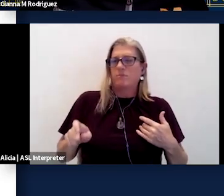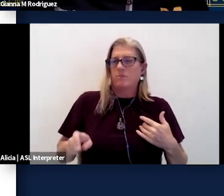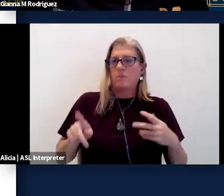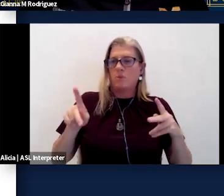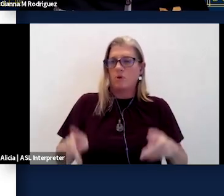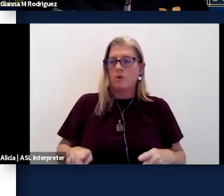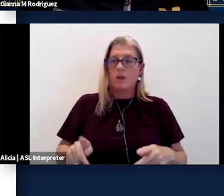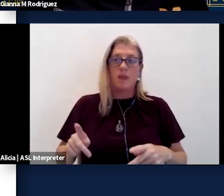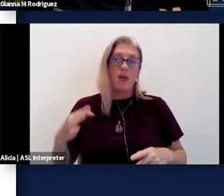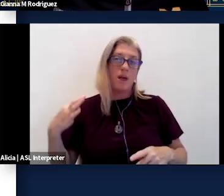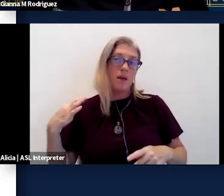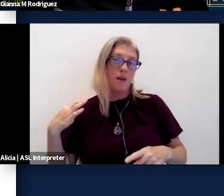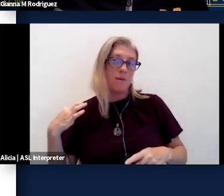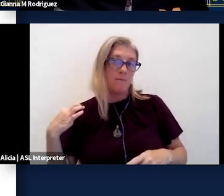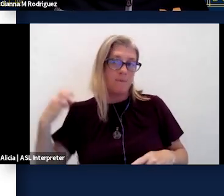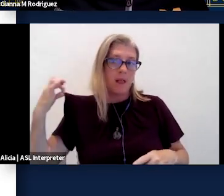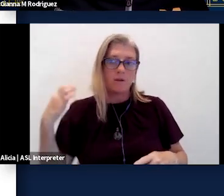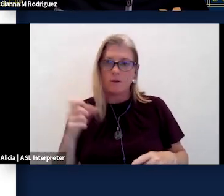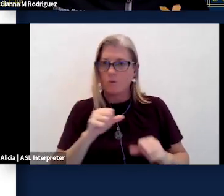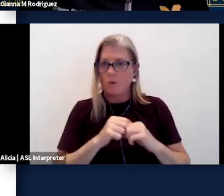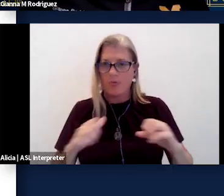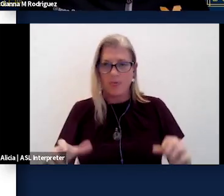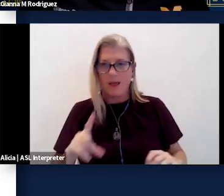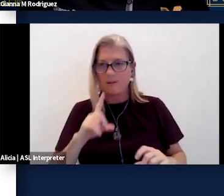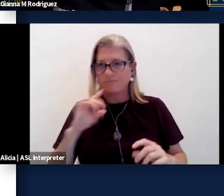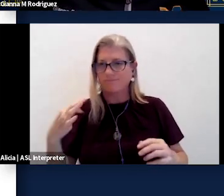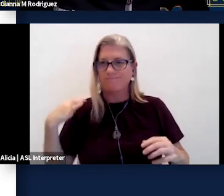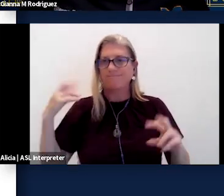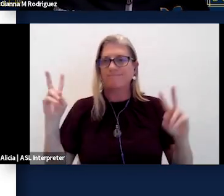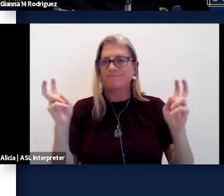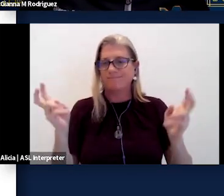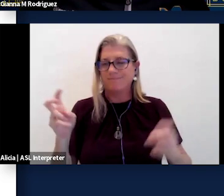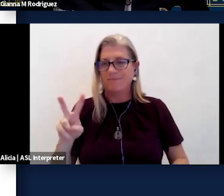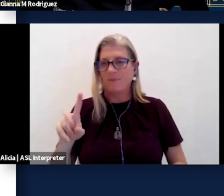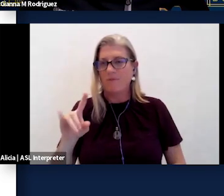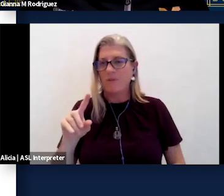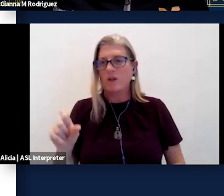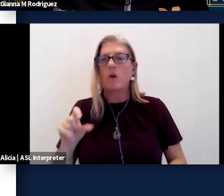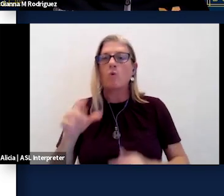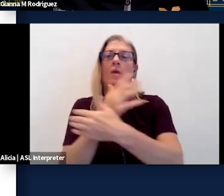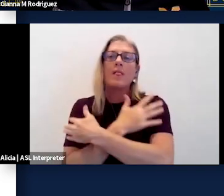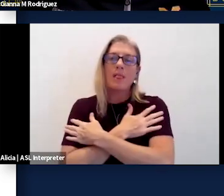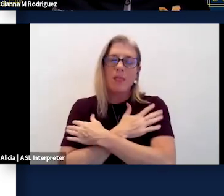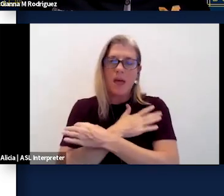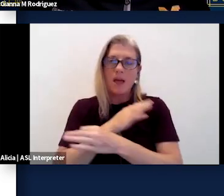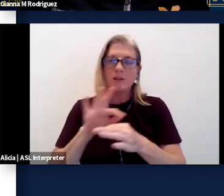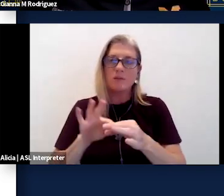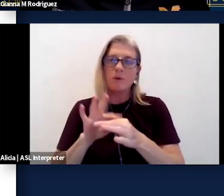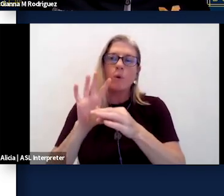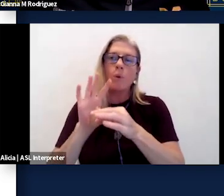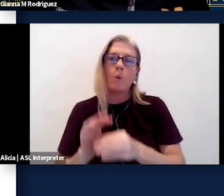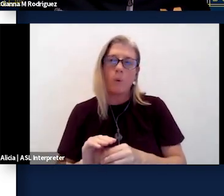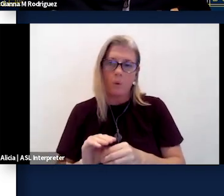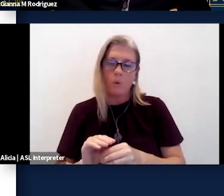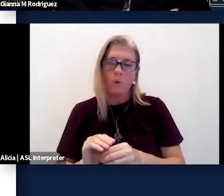to voluntarily relax the external sphincter and control the pelvic floor muscles so that